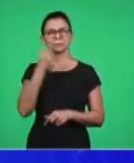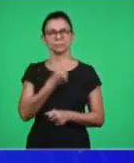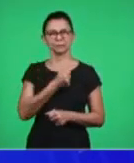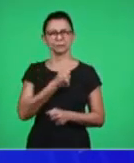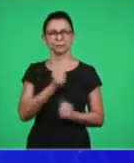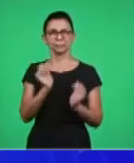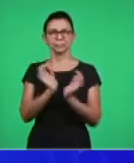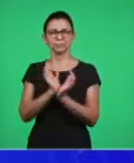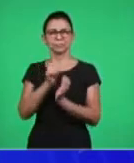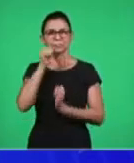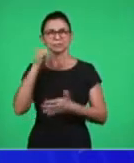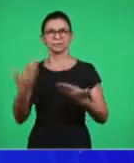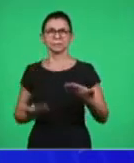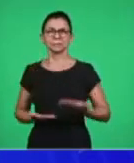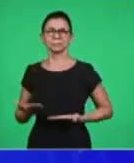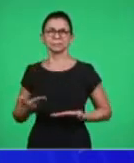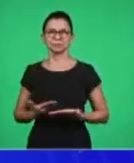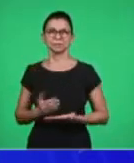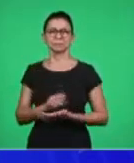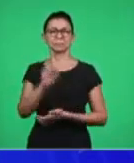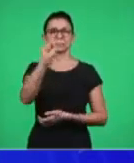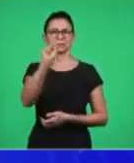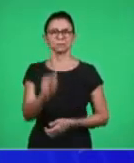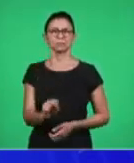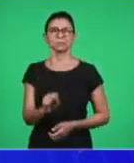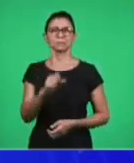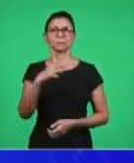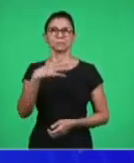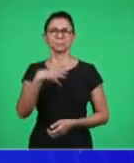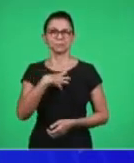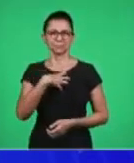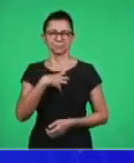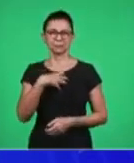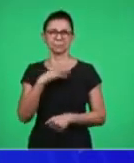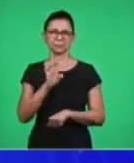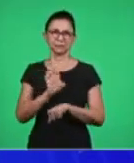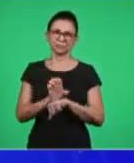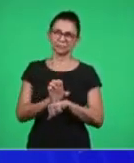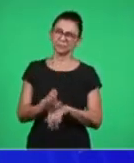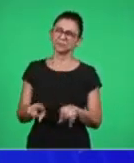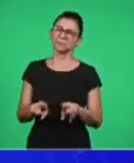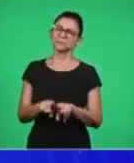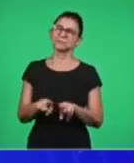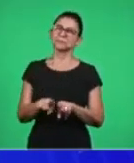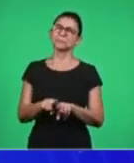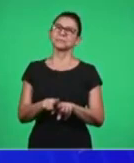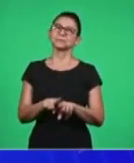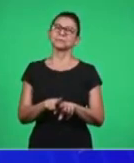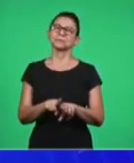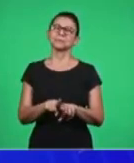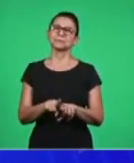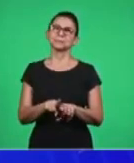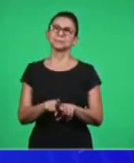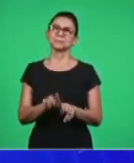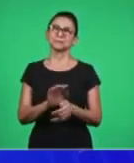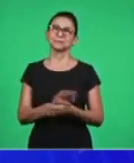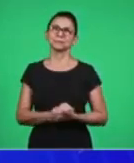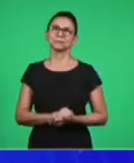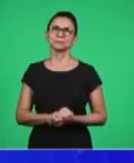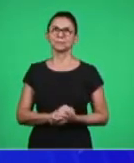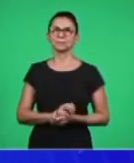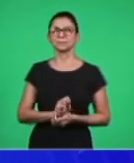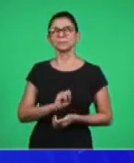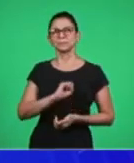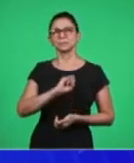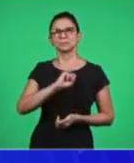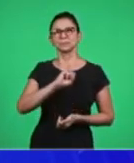was with the women in the city of Tabatan in the south of Bahia, in the state of Bahia, Brazil. Another supper of the Lord in